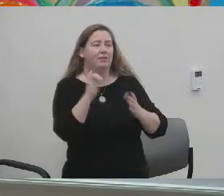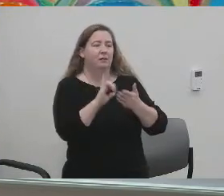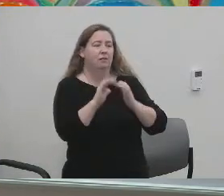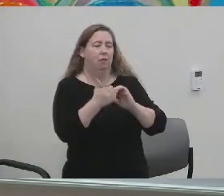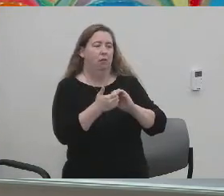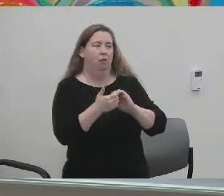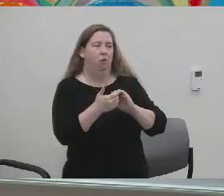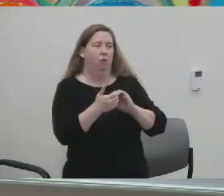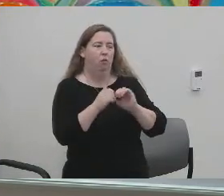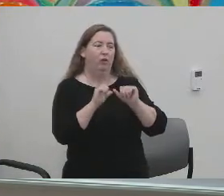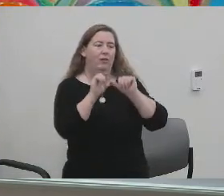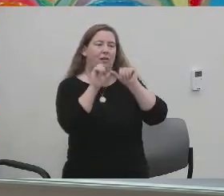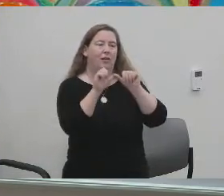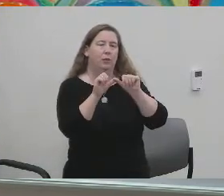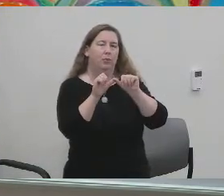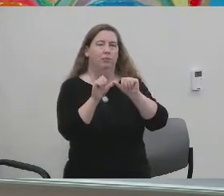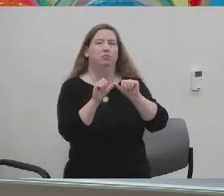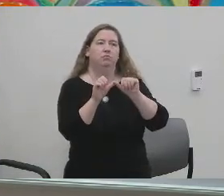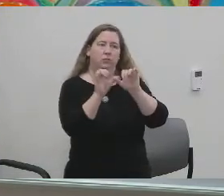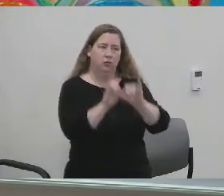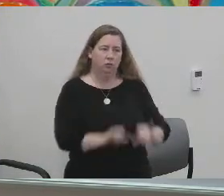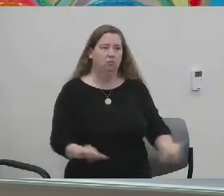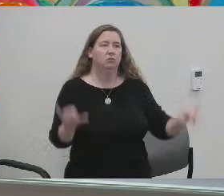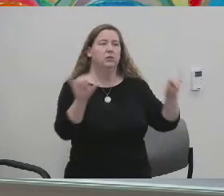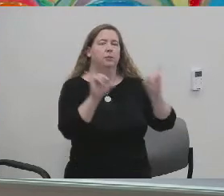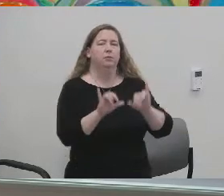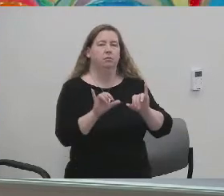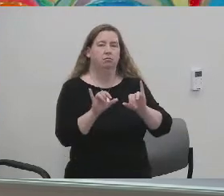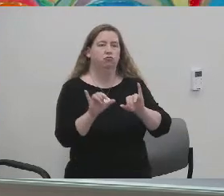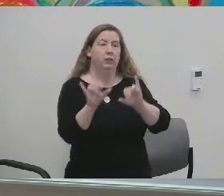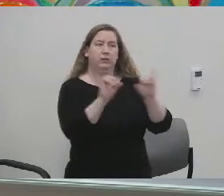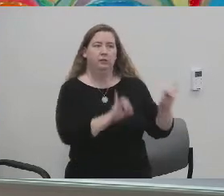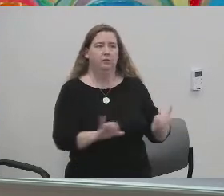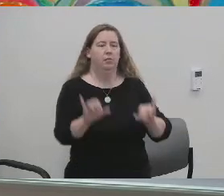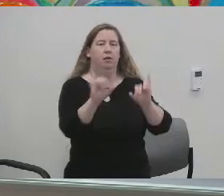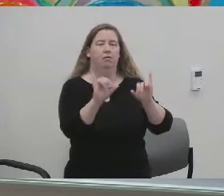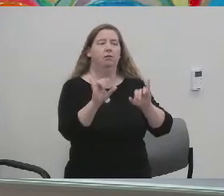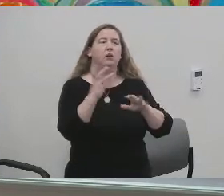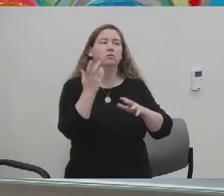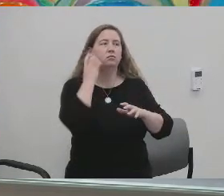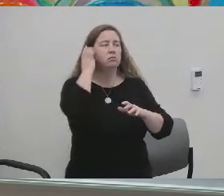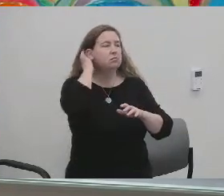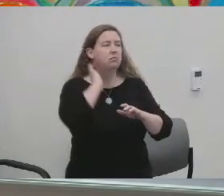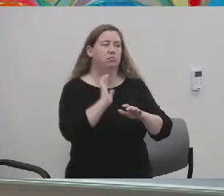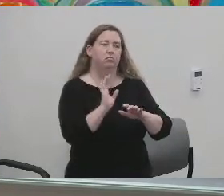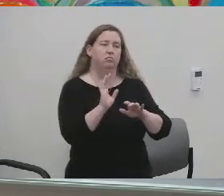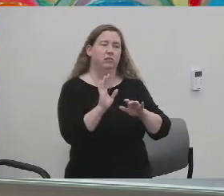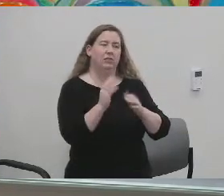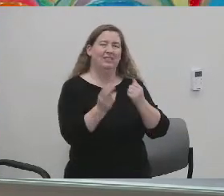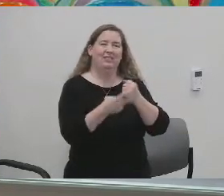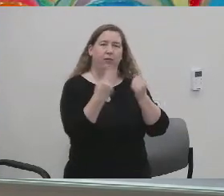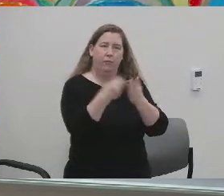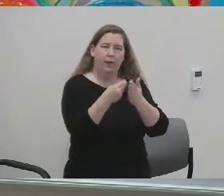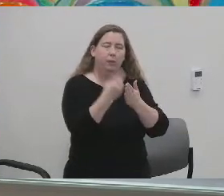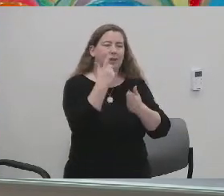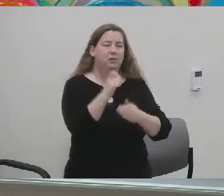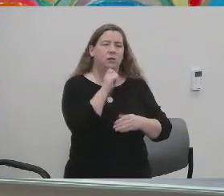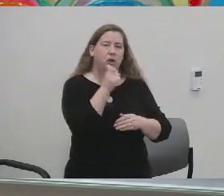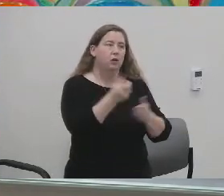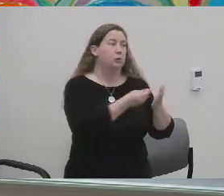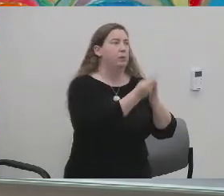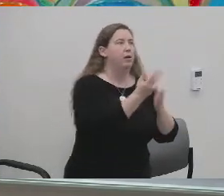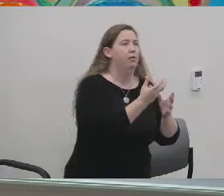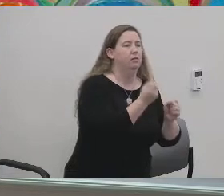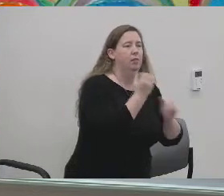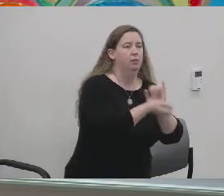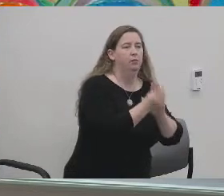things systematic. It's a way to, in the long run, save money because you're not doing the random purchases. When you do things in bulk, you